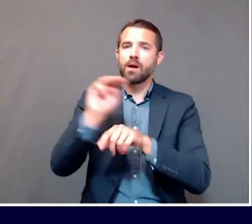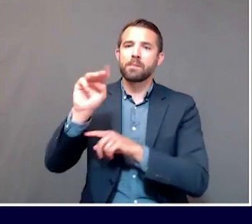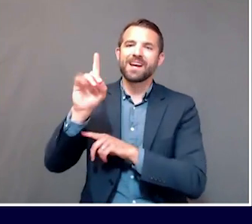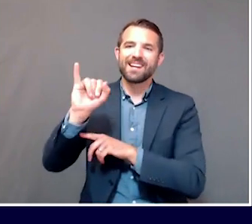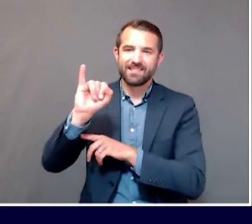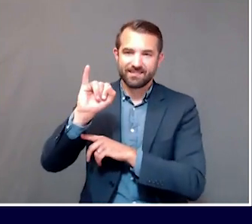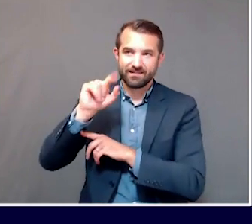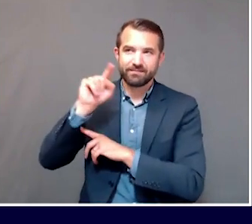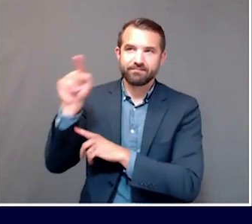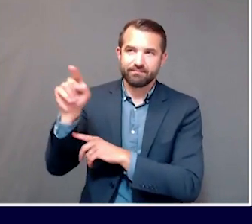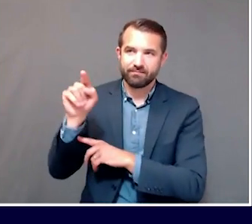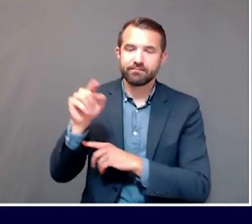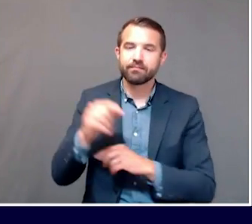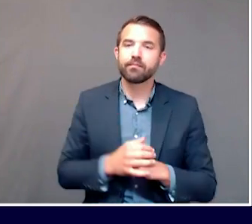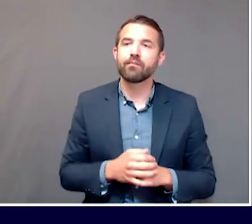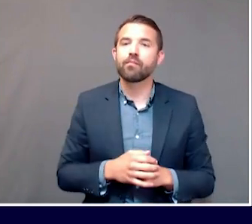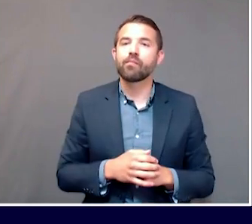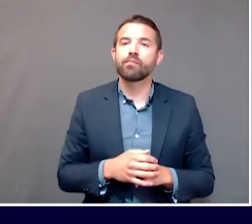group of